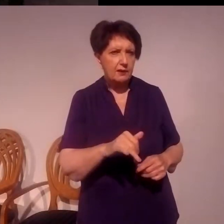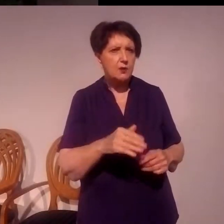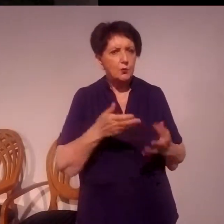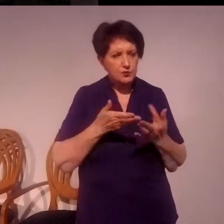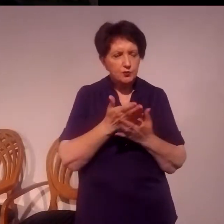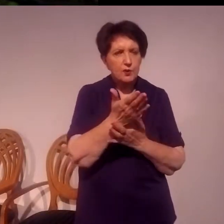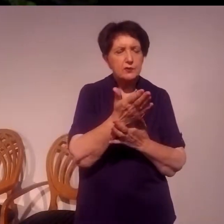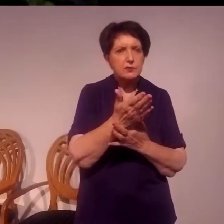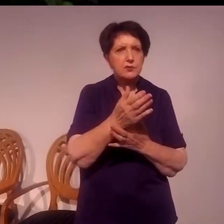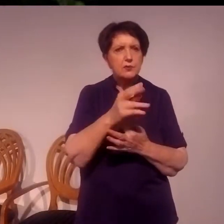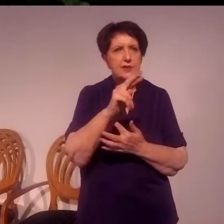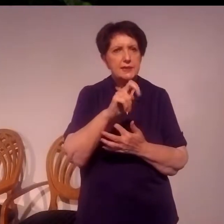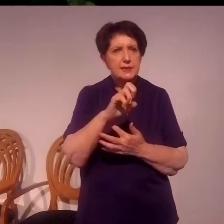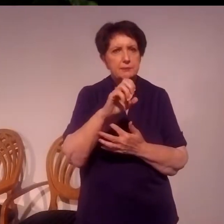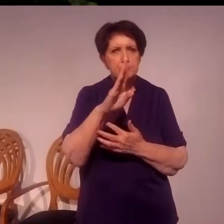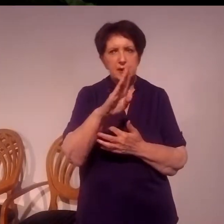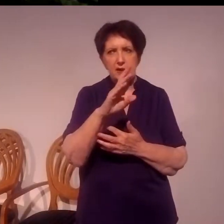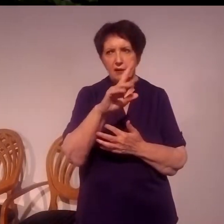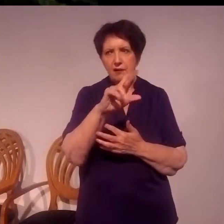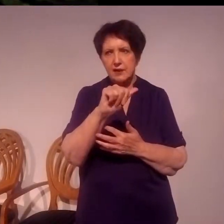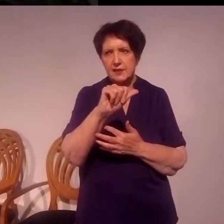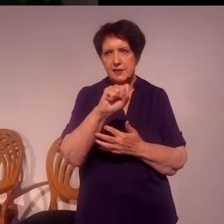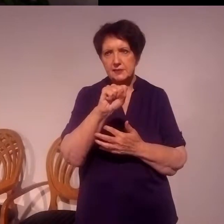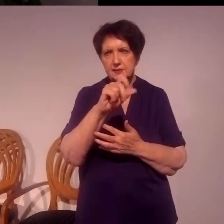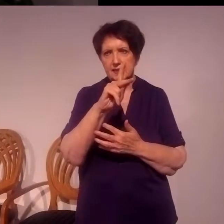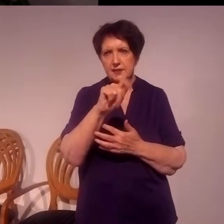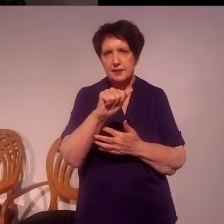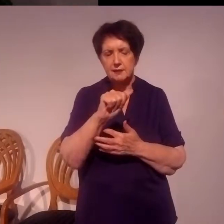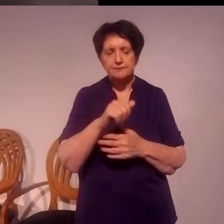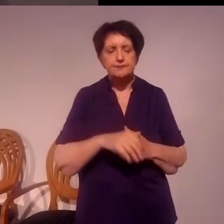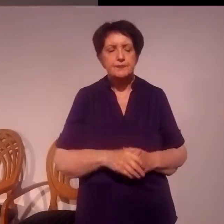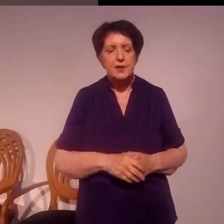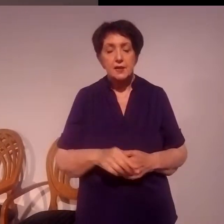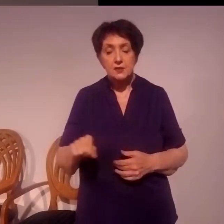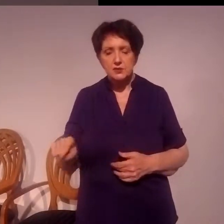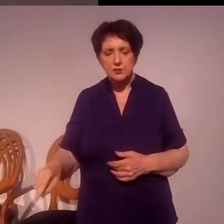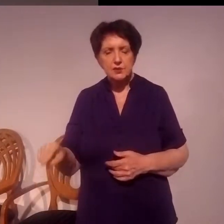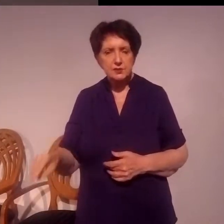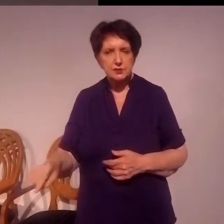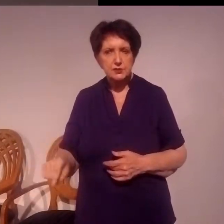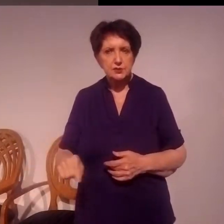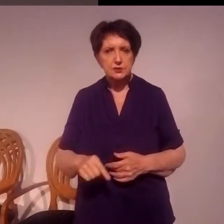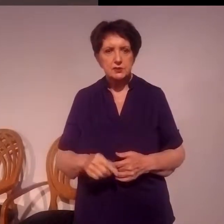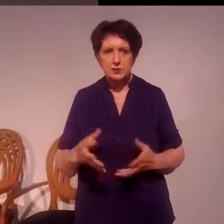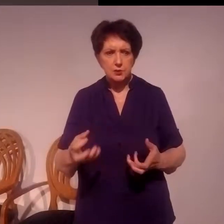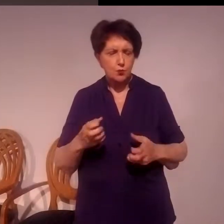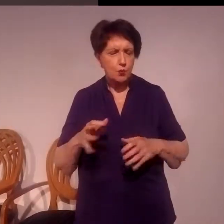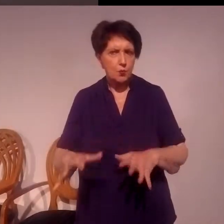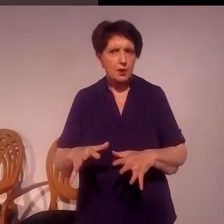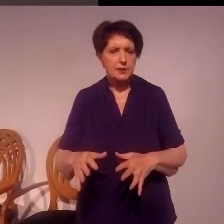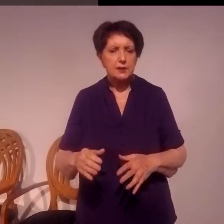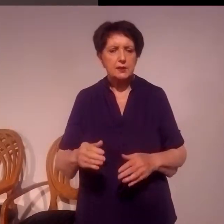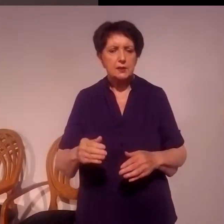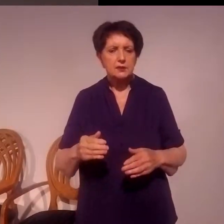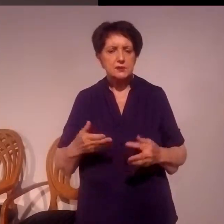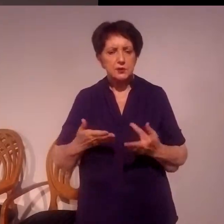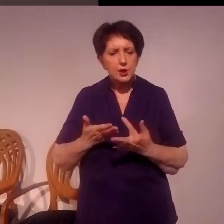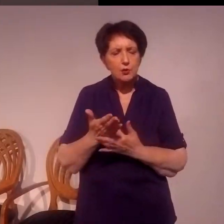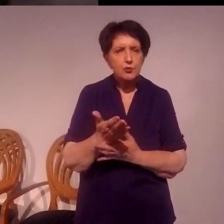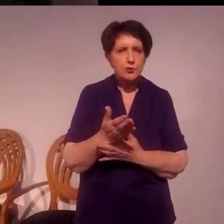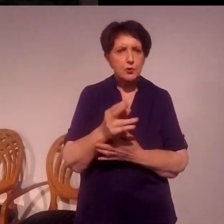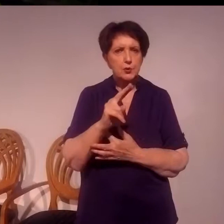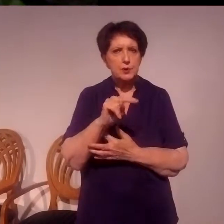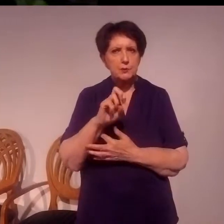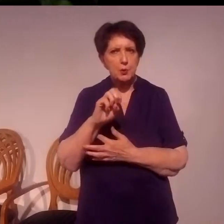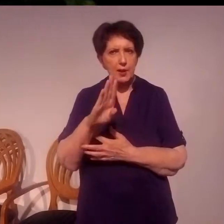it. Yes? Yes. Y'all with me? Okay, so here's Mary, and it's about to pass through her home state of Nebraska where